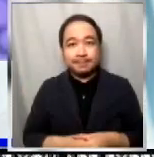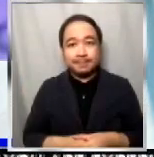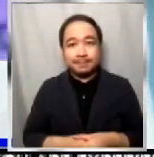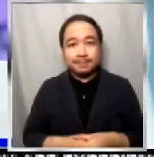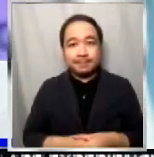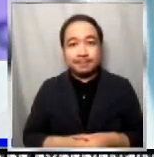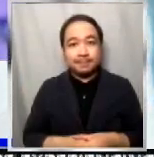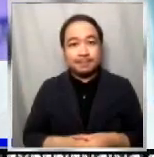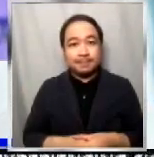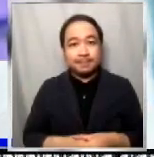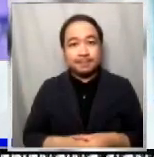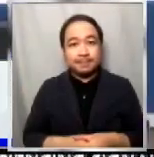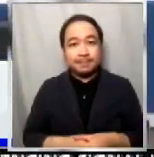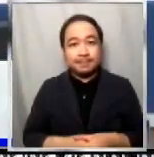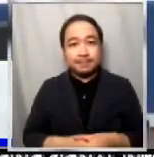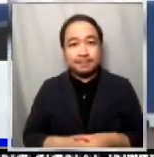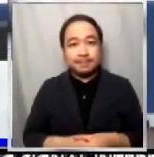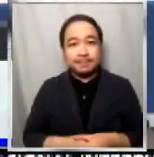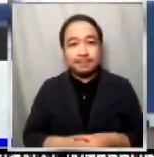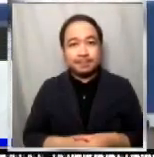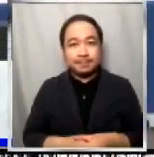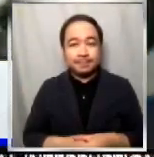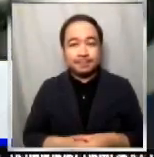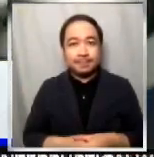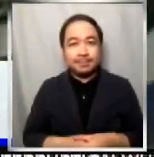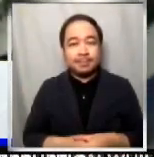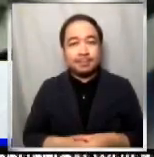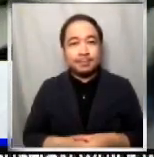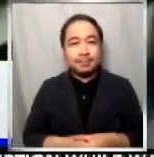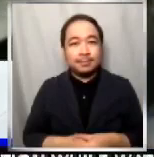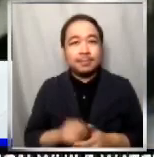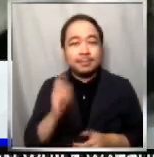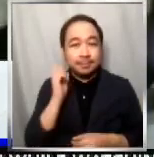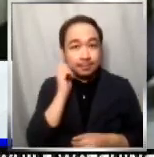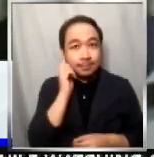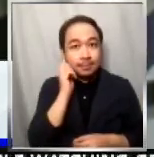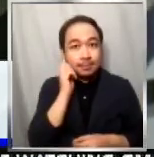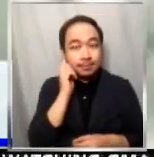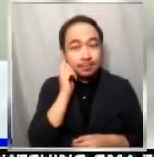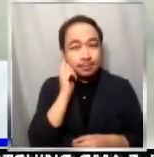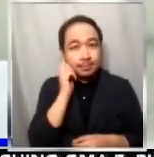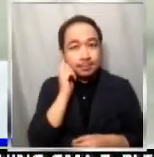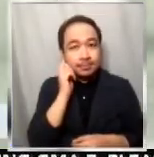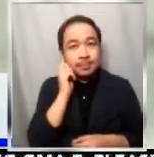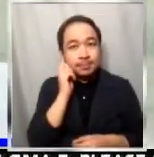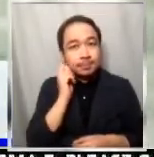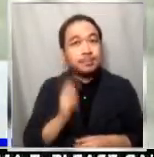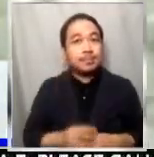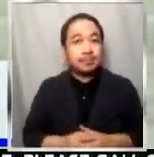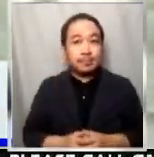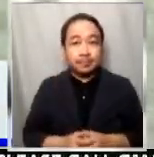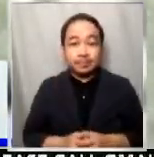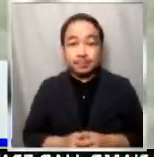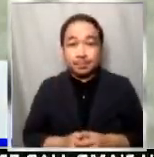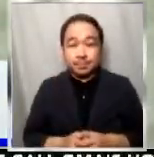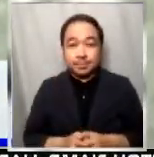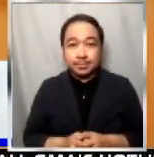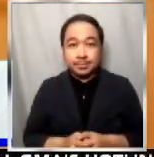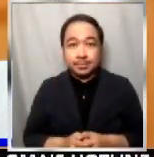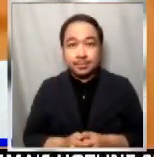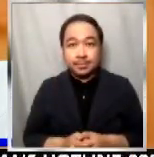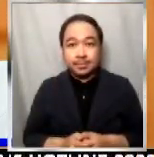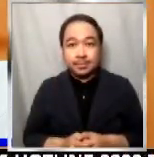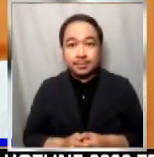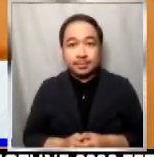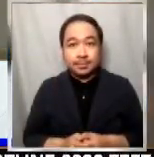country relating to dengvaxia or anything else. 5.5 million hanggang 9.2 million doses naman ang